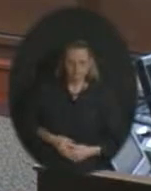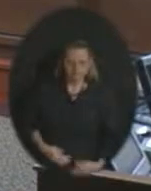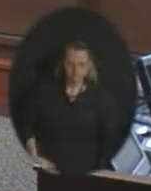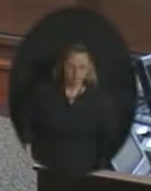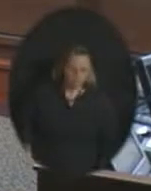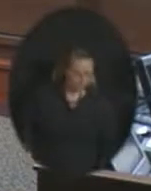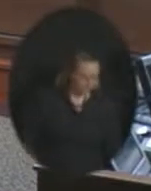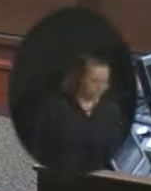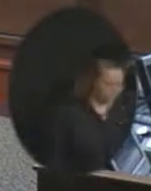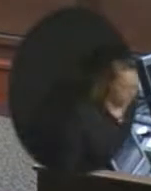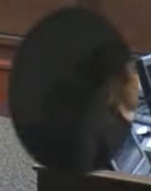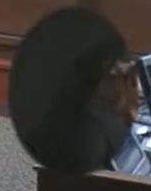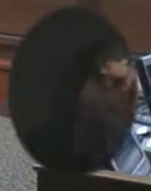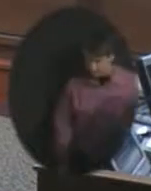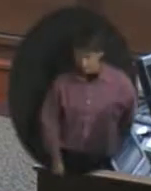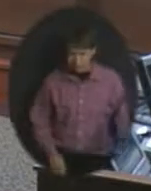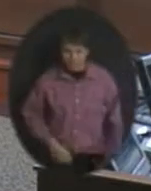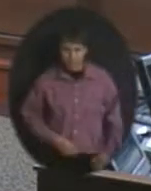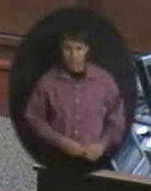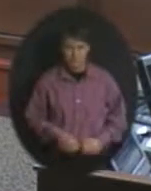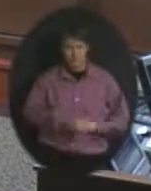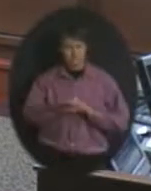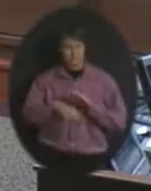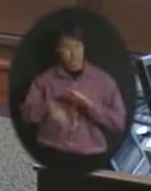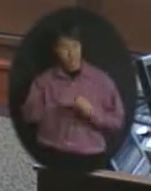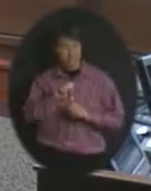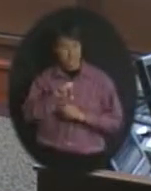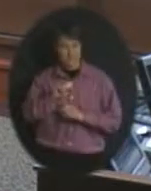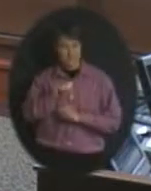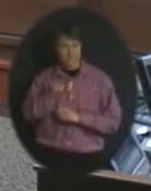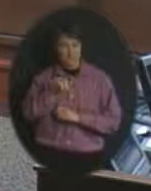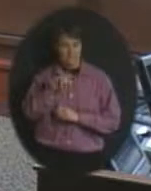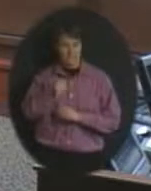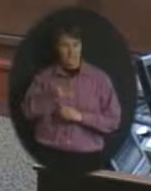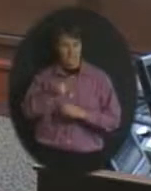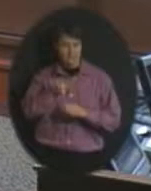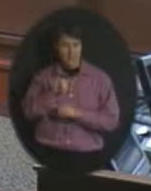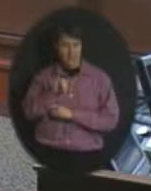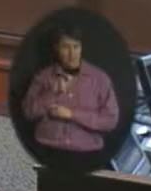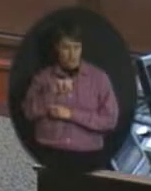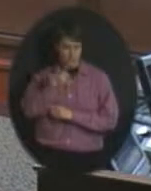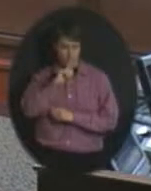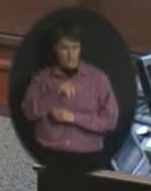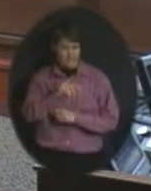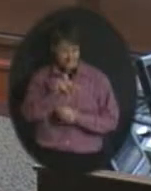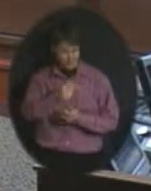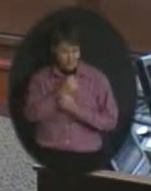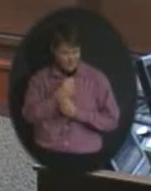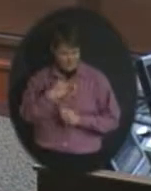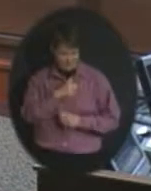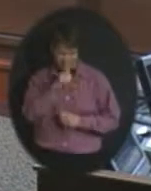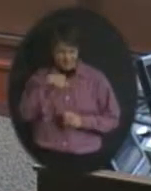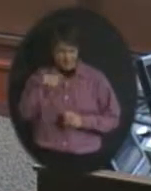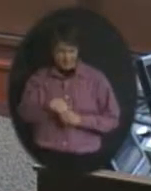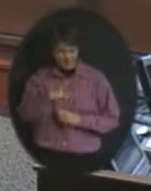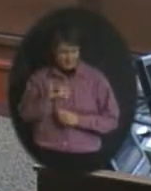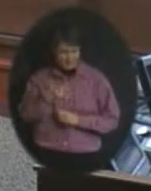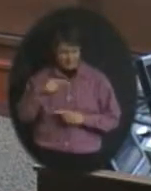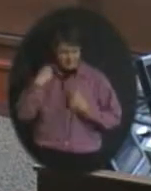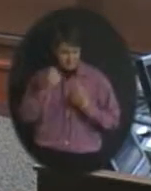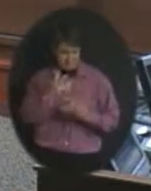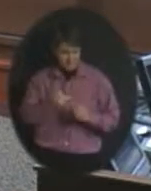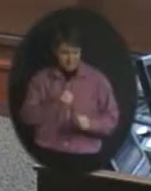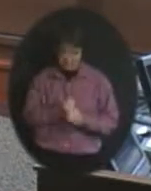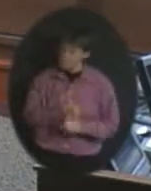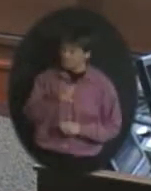Mm-hmm. Okay. Basically, Safety National should really love us because they haven't paid a claim in years, have they? They have not. That's why our